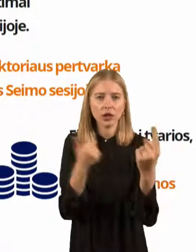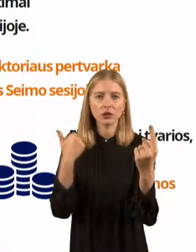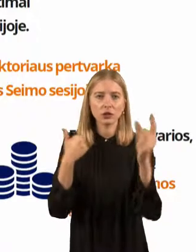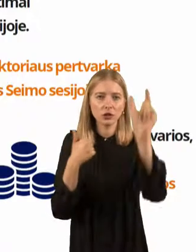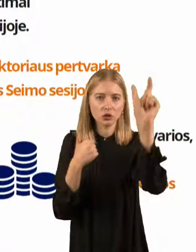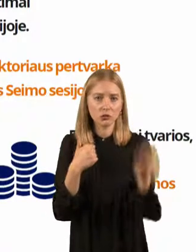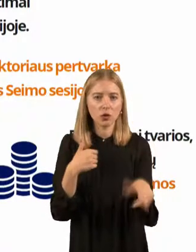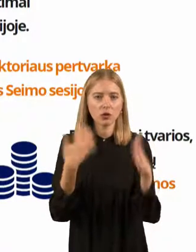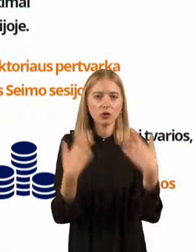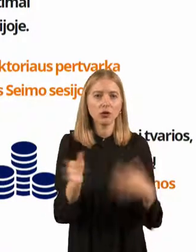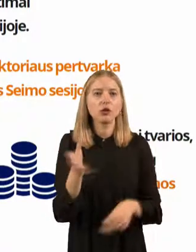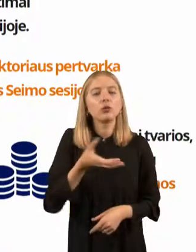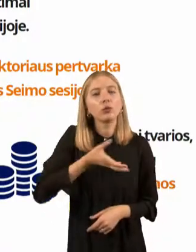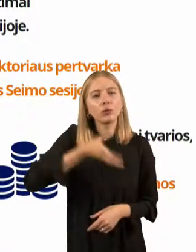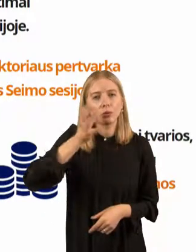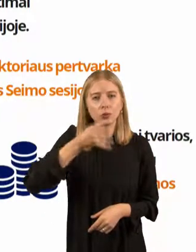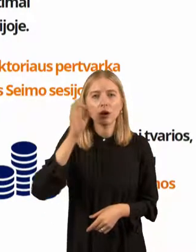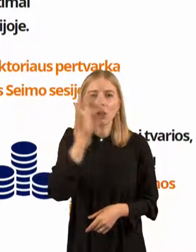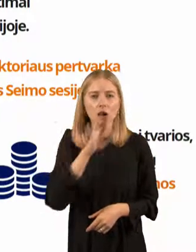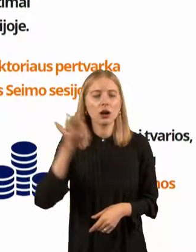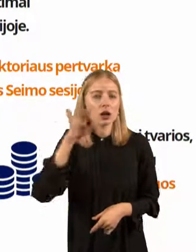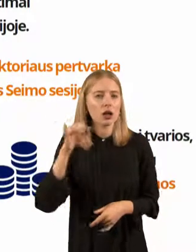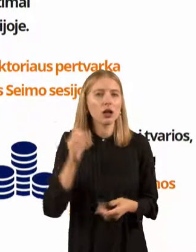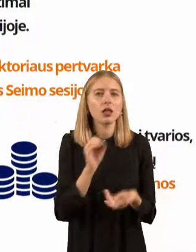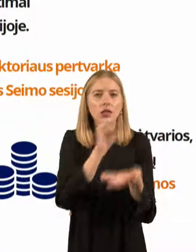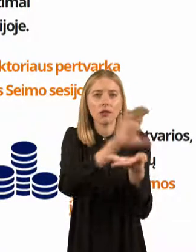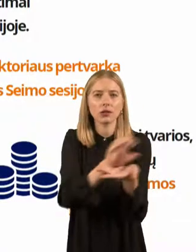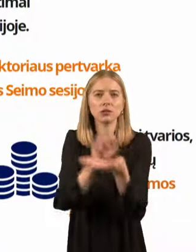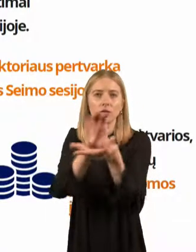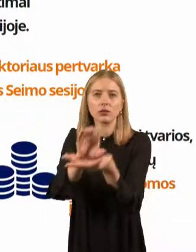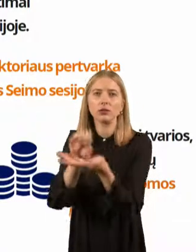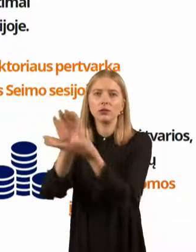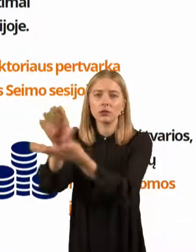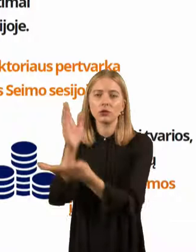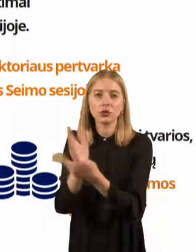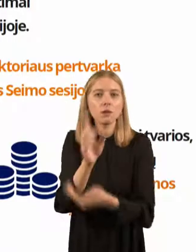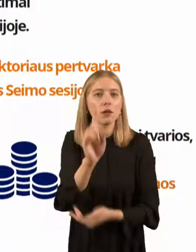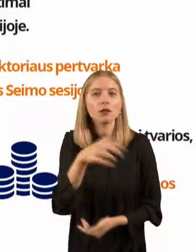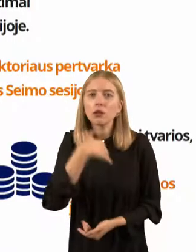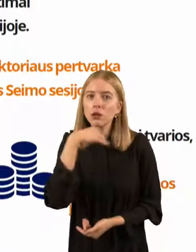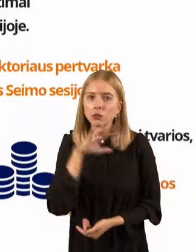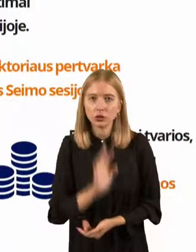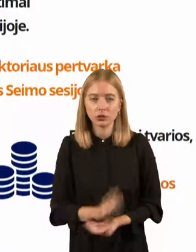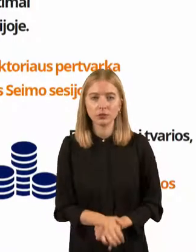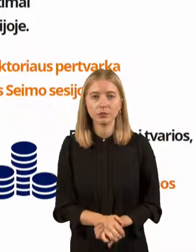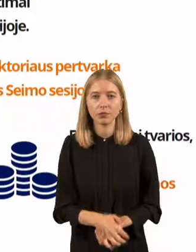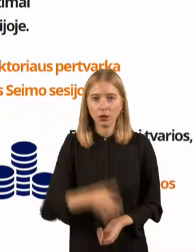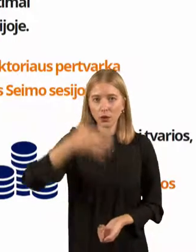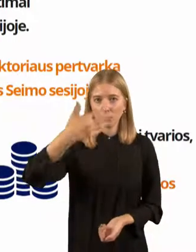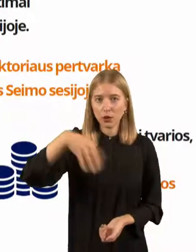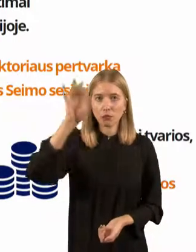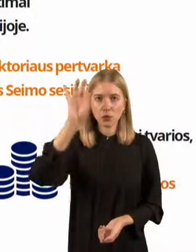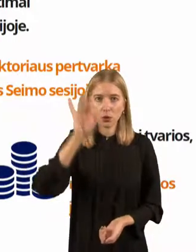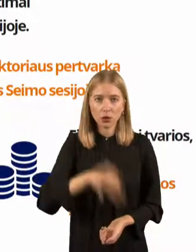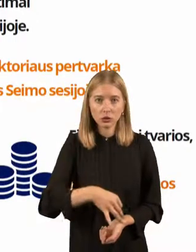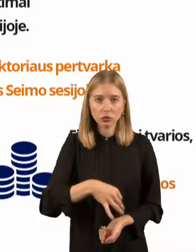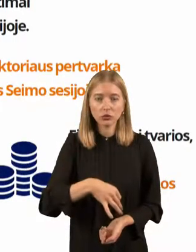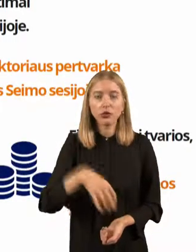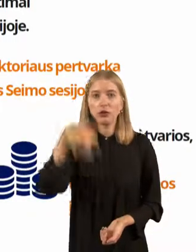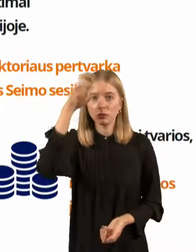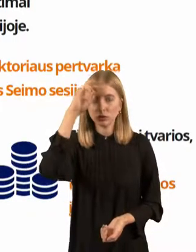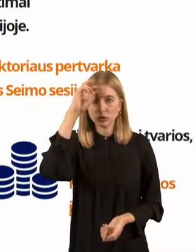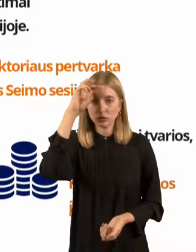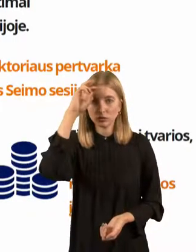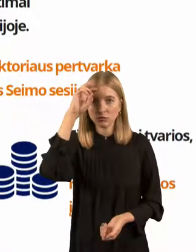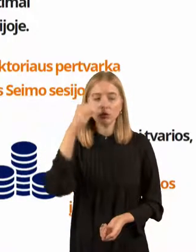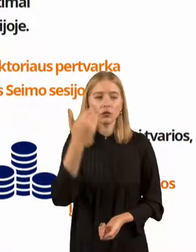enough. And in relation to that, we are